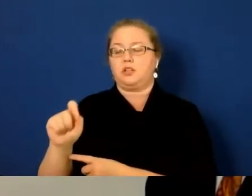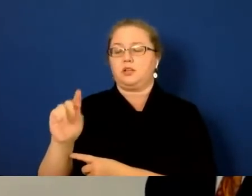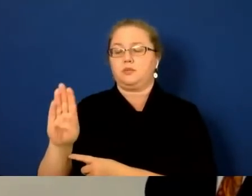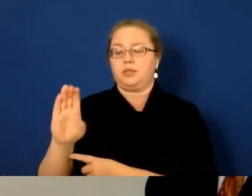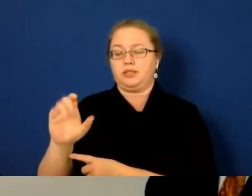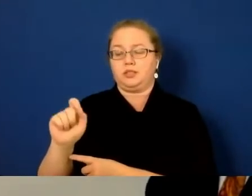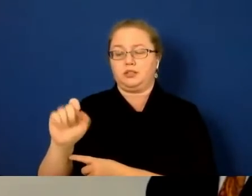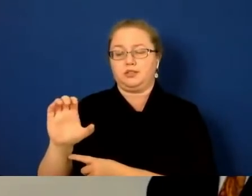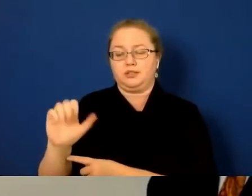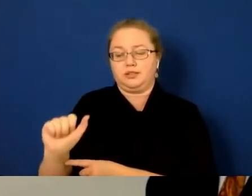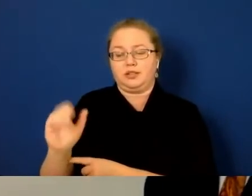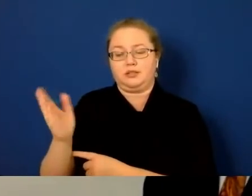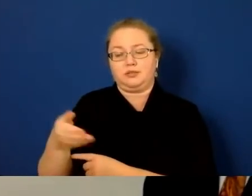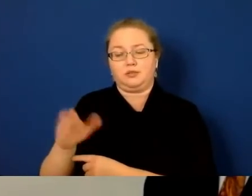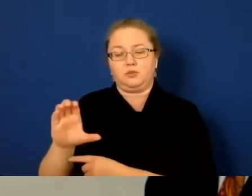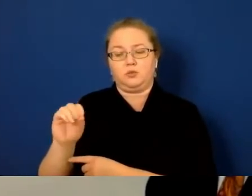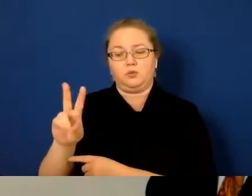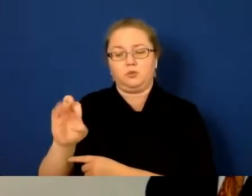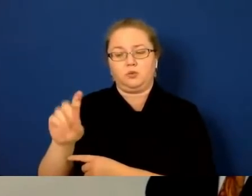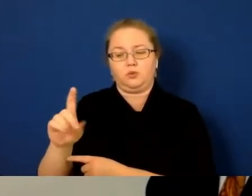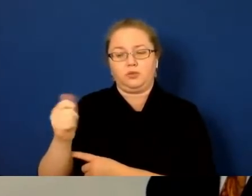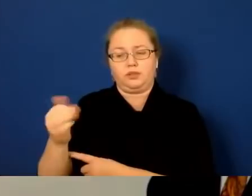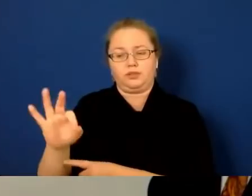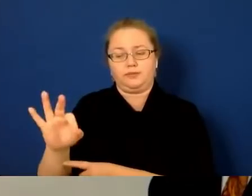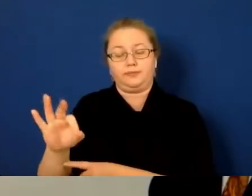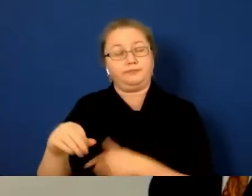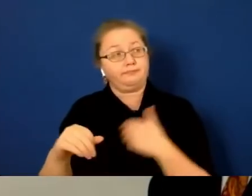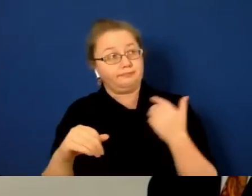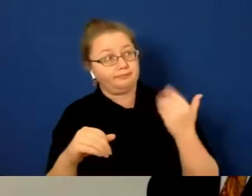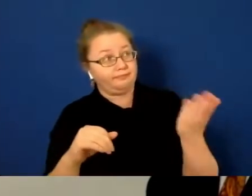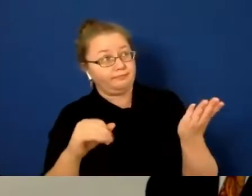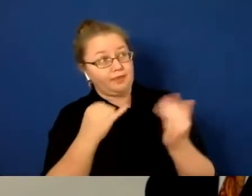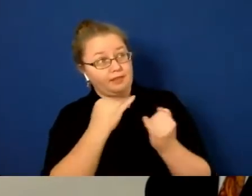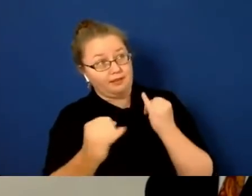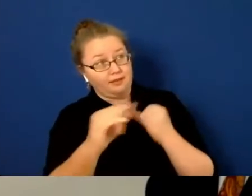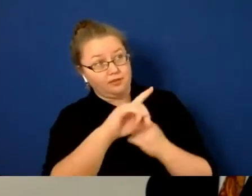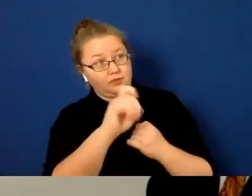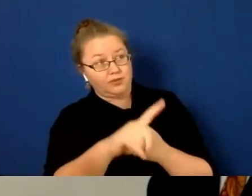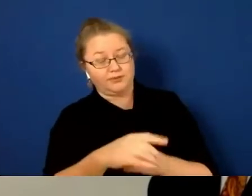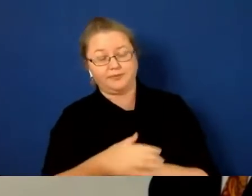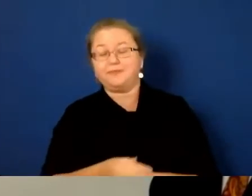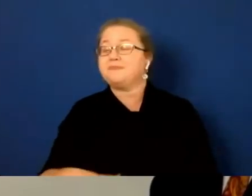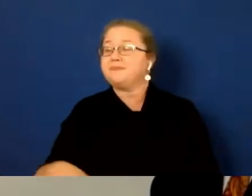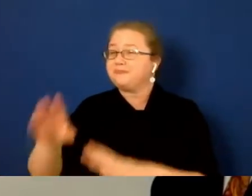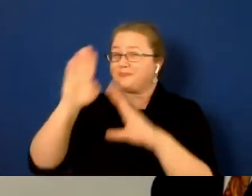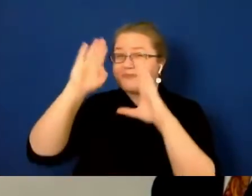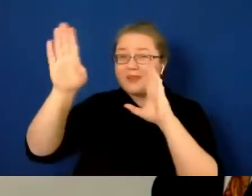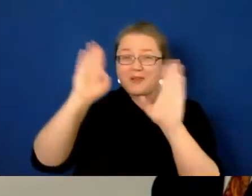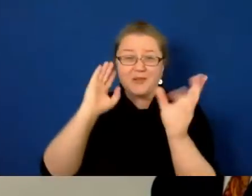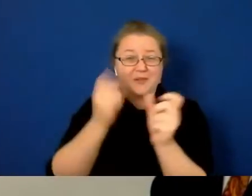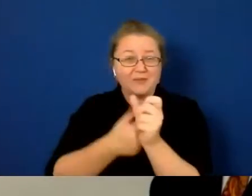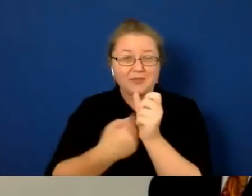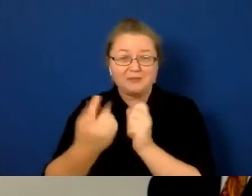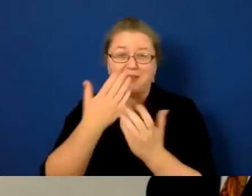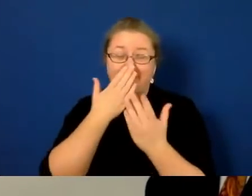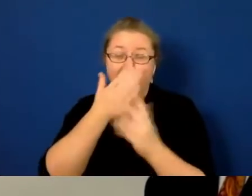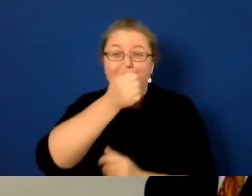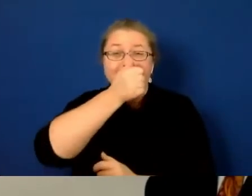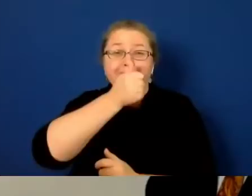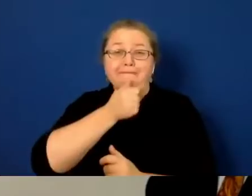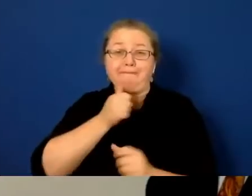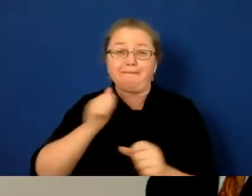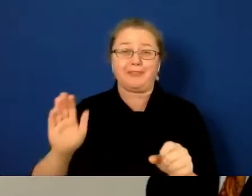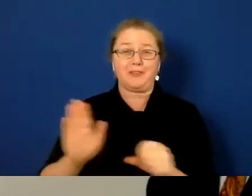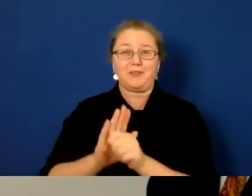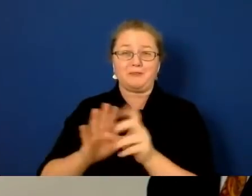latest information on cases, hospitalizations, and outbreaks, which you can find at news.gov.bc.ca. For medical guidance on